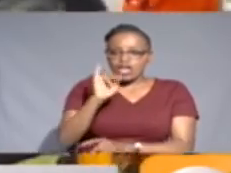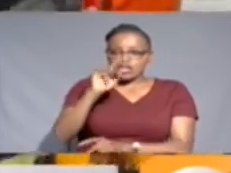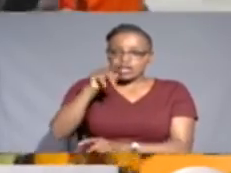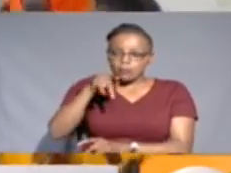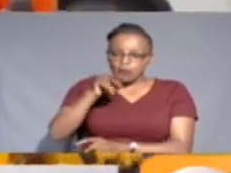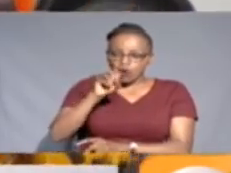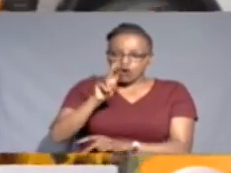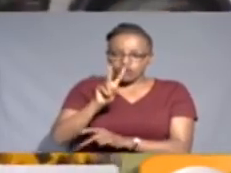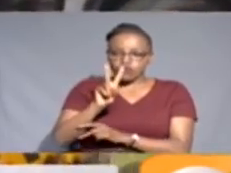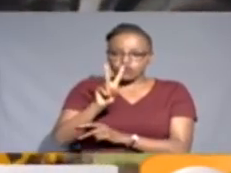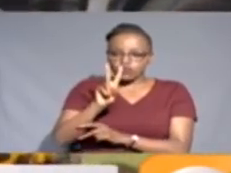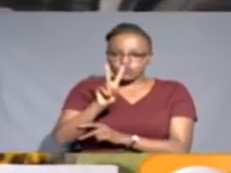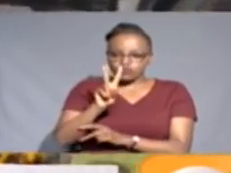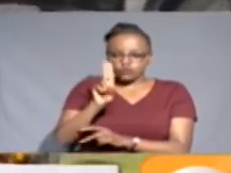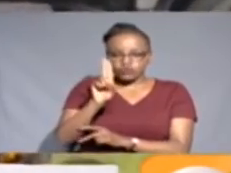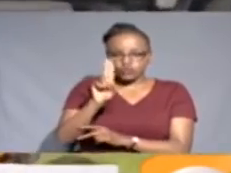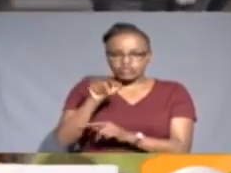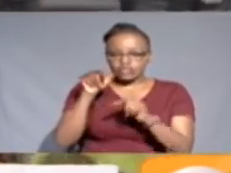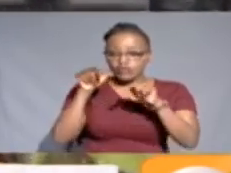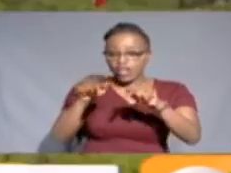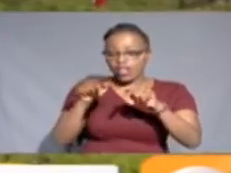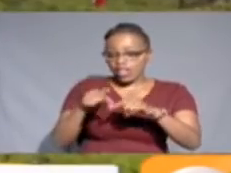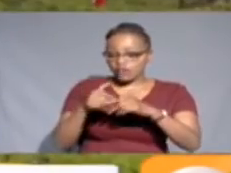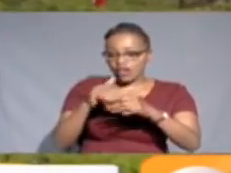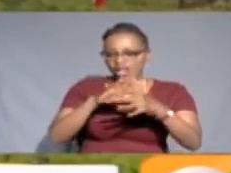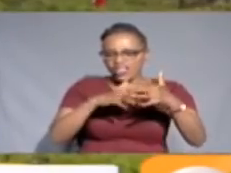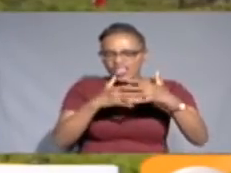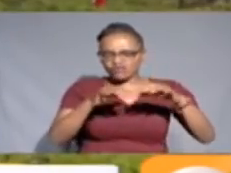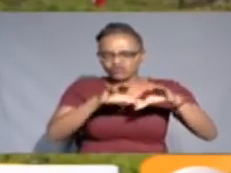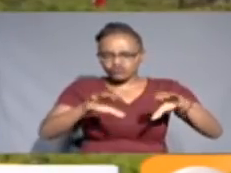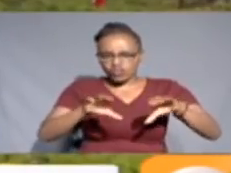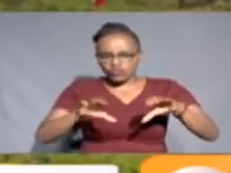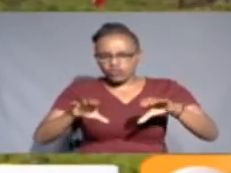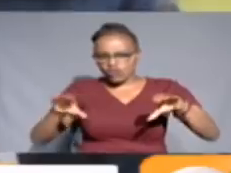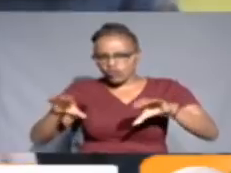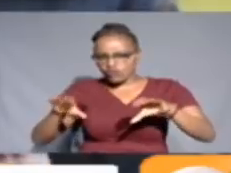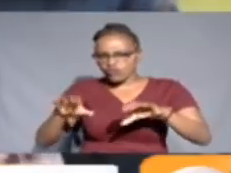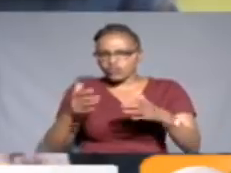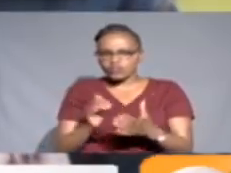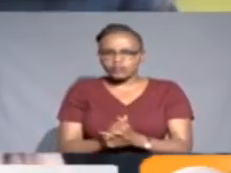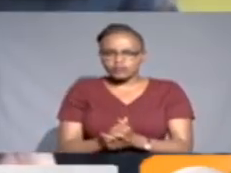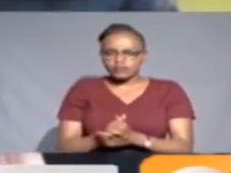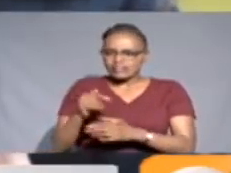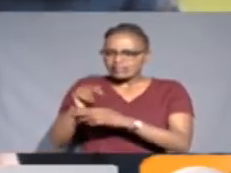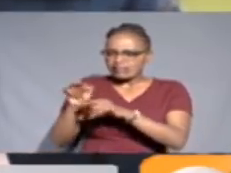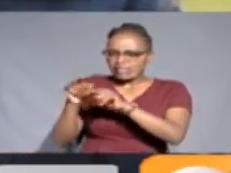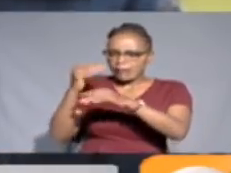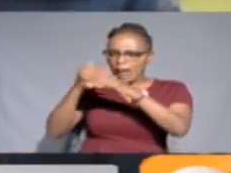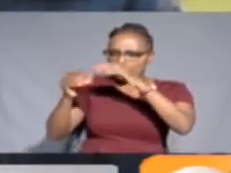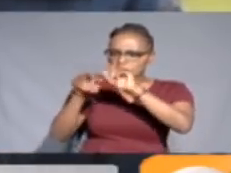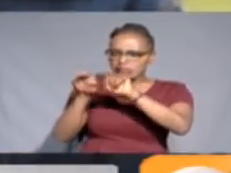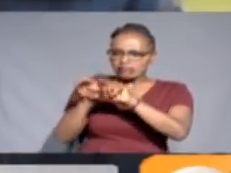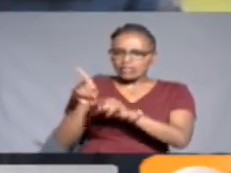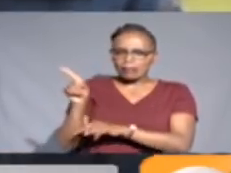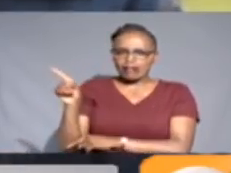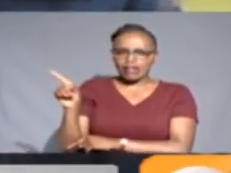pipeline. The company blaming illegal structures next to the pipelines for such schemes. Structures like this one behind